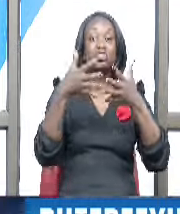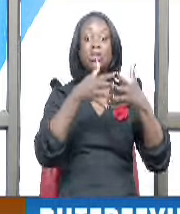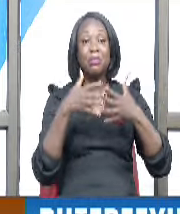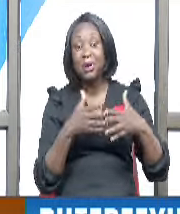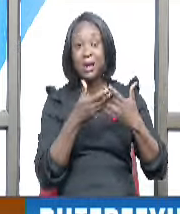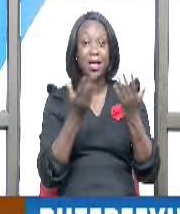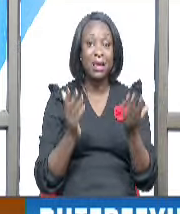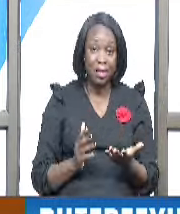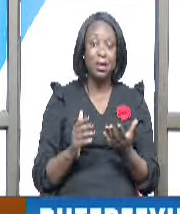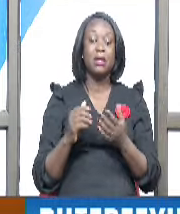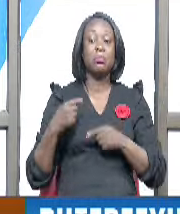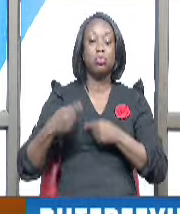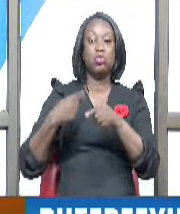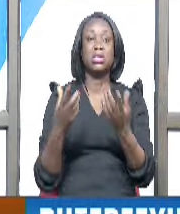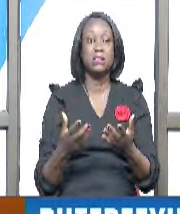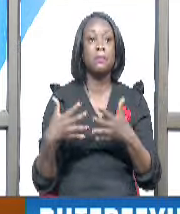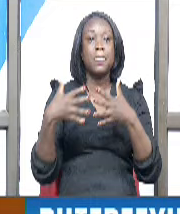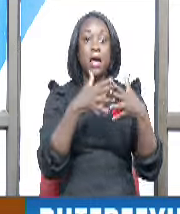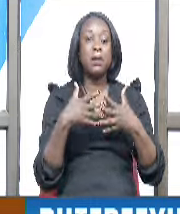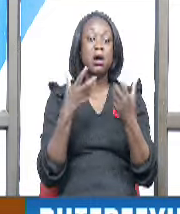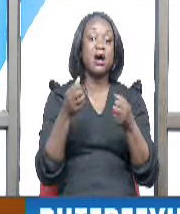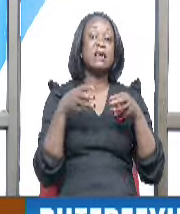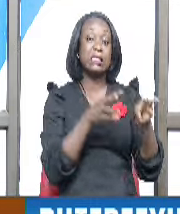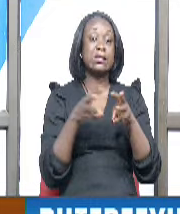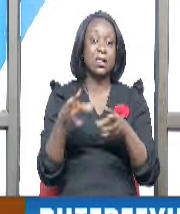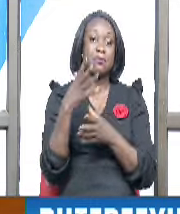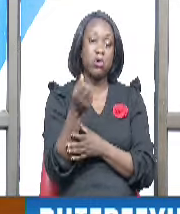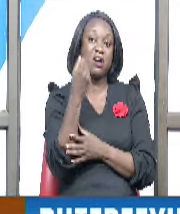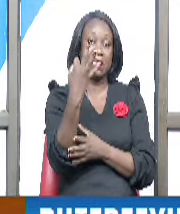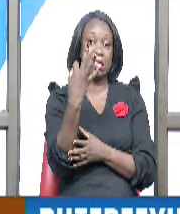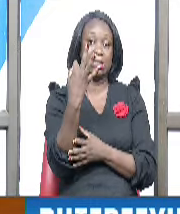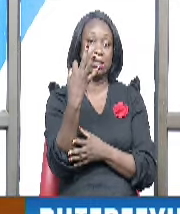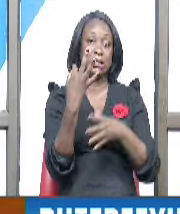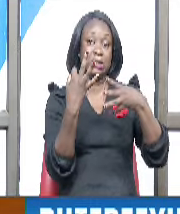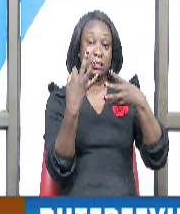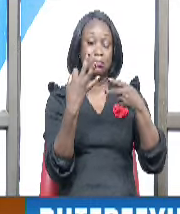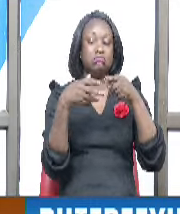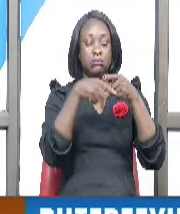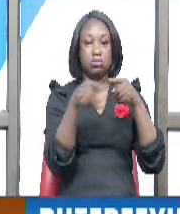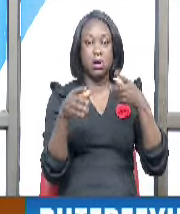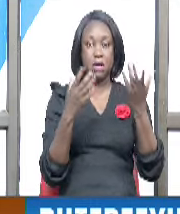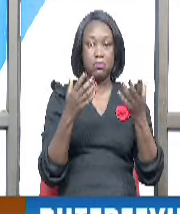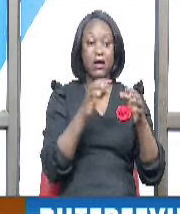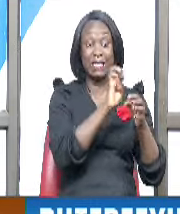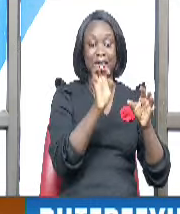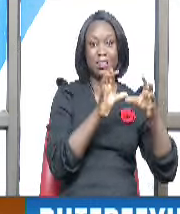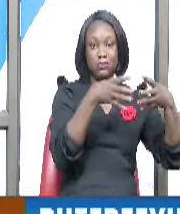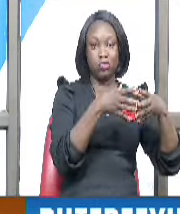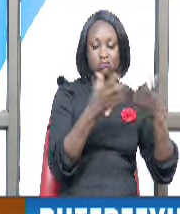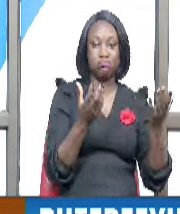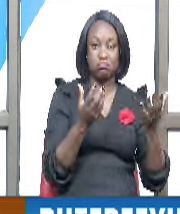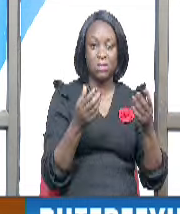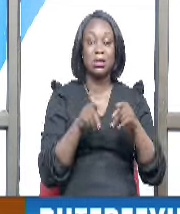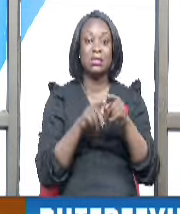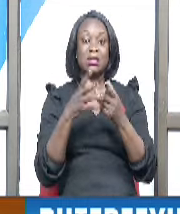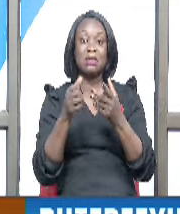egiwerako. The United States has a system where we have three branches of government, right? You have an executive branch, you also have a legislative